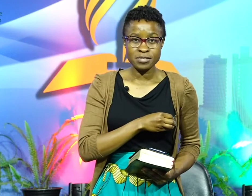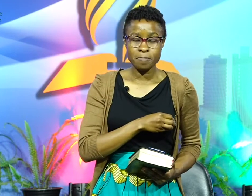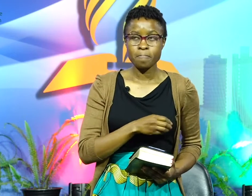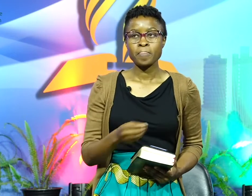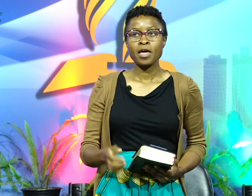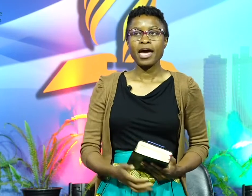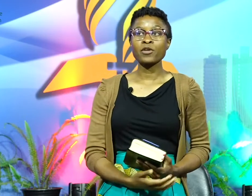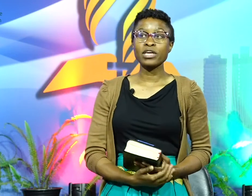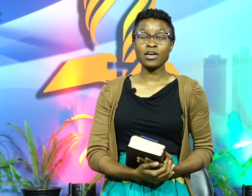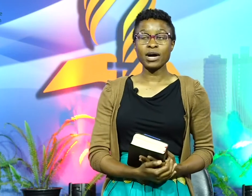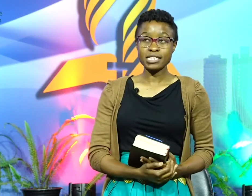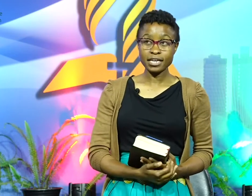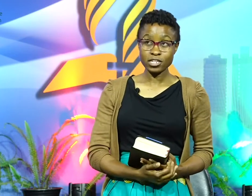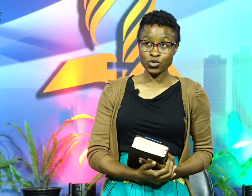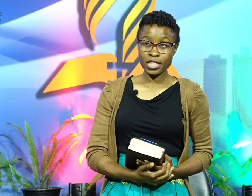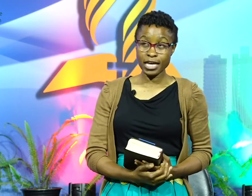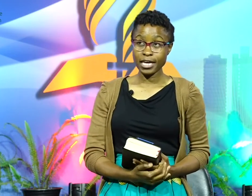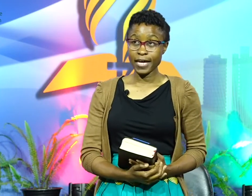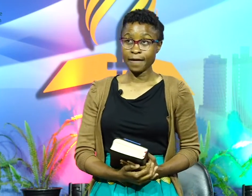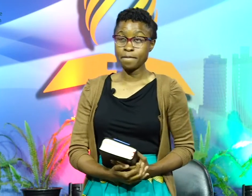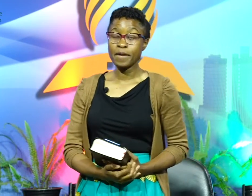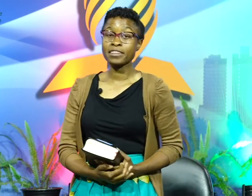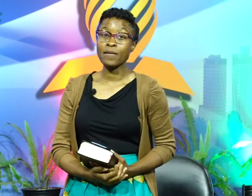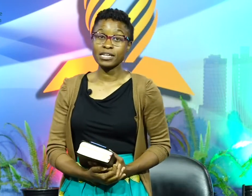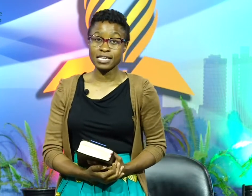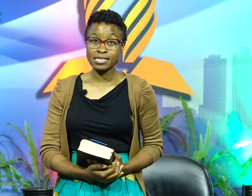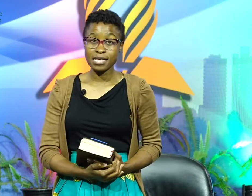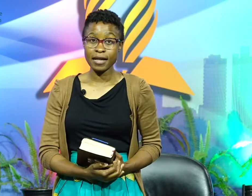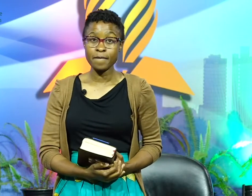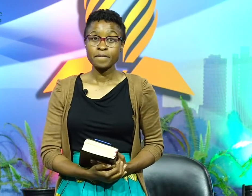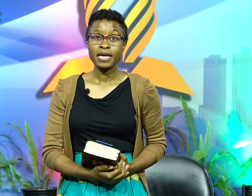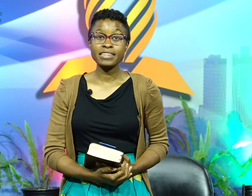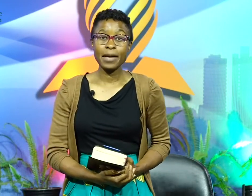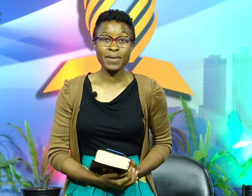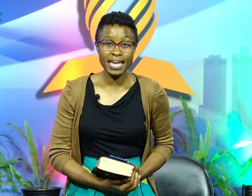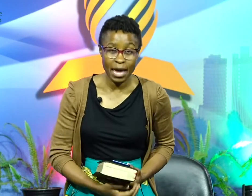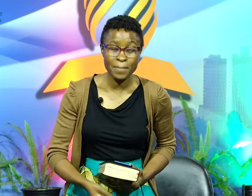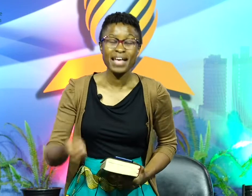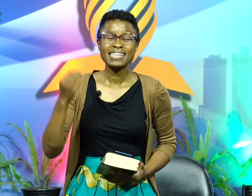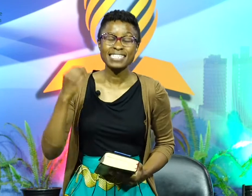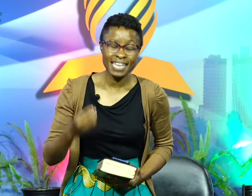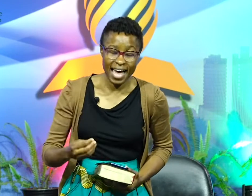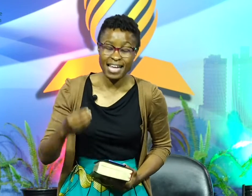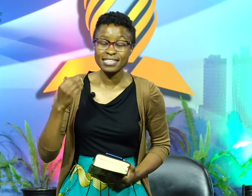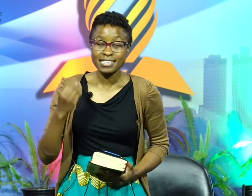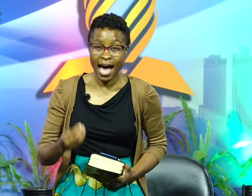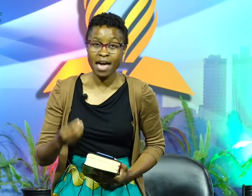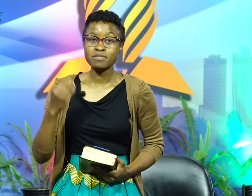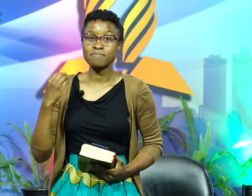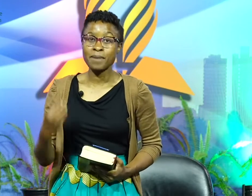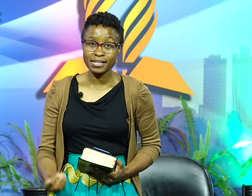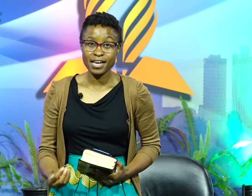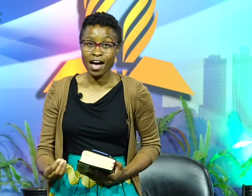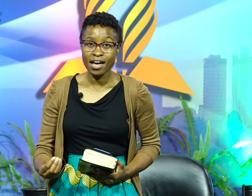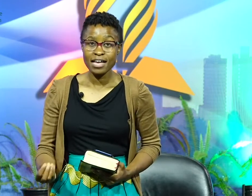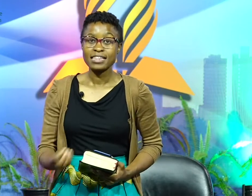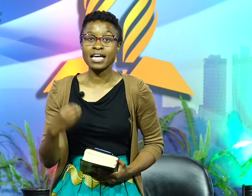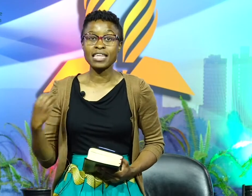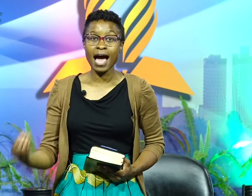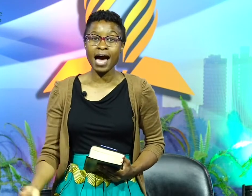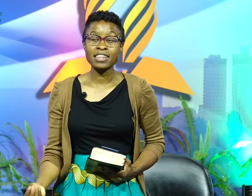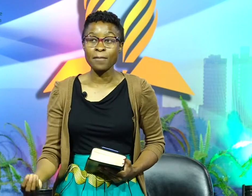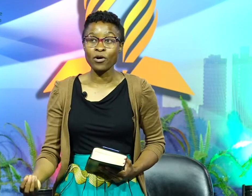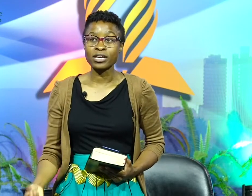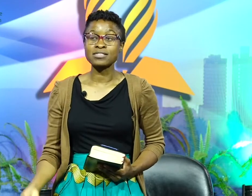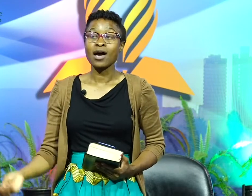other boys. And when they were taken to the king, and they were tested, they became 10 times better